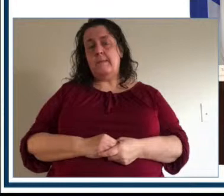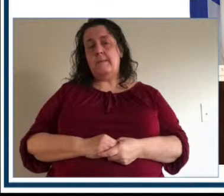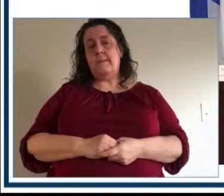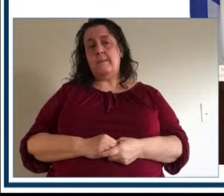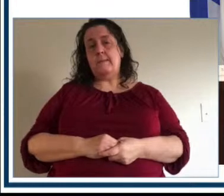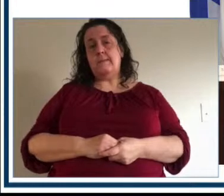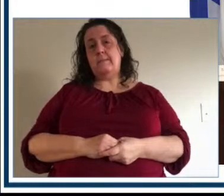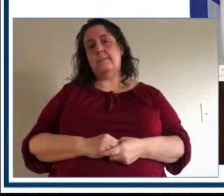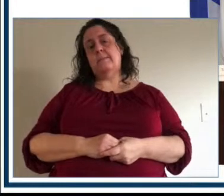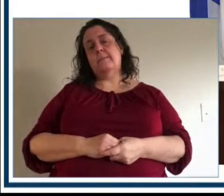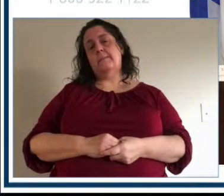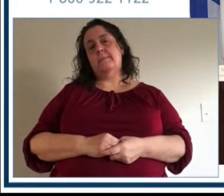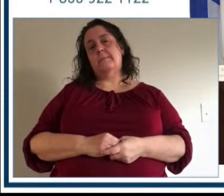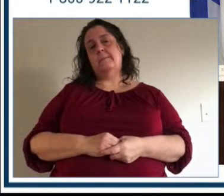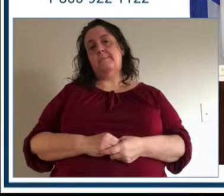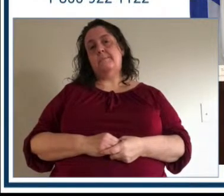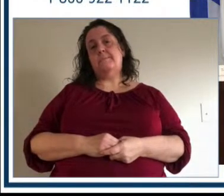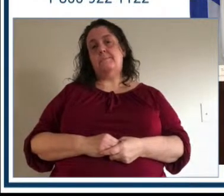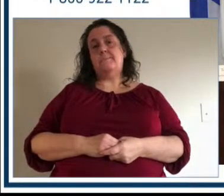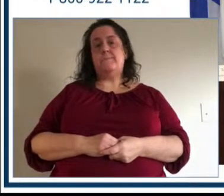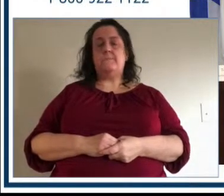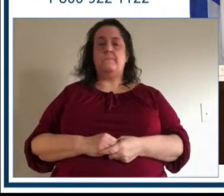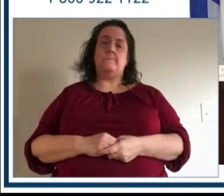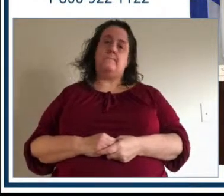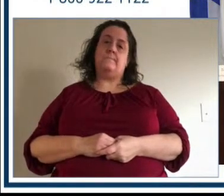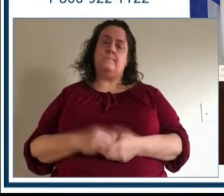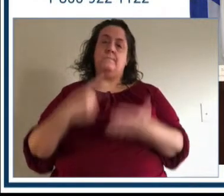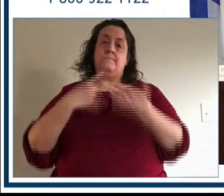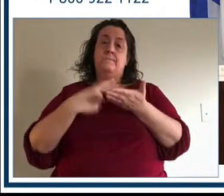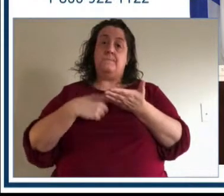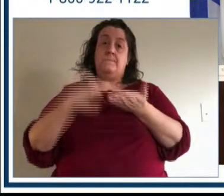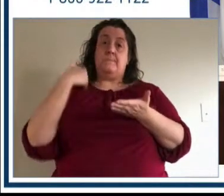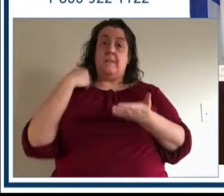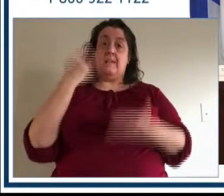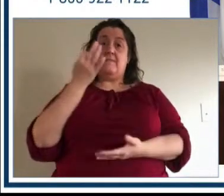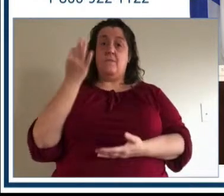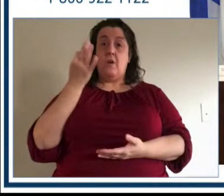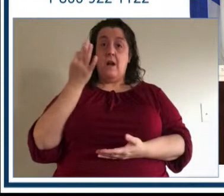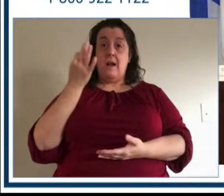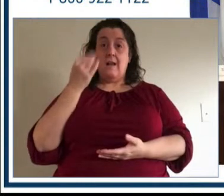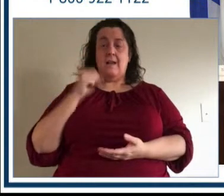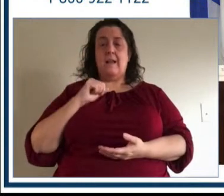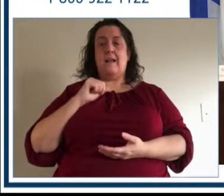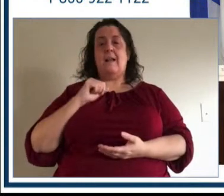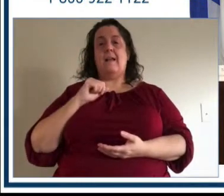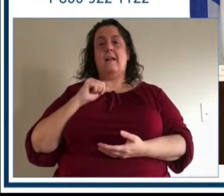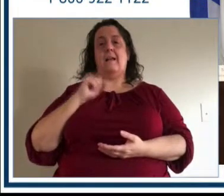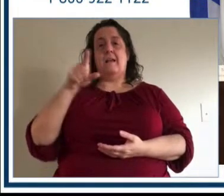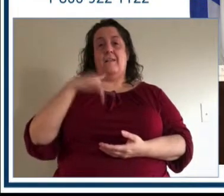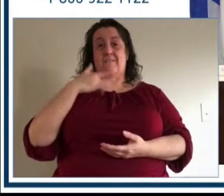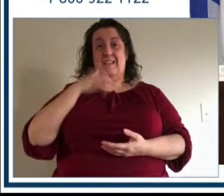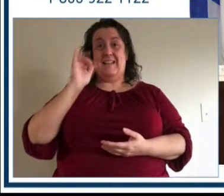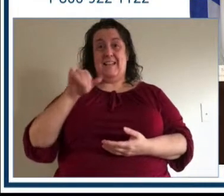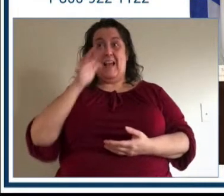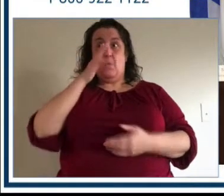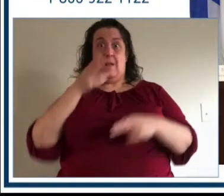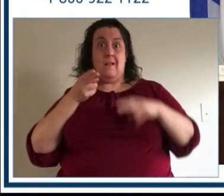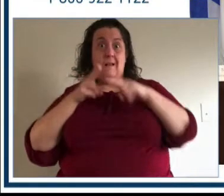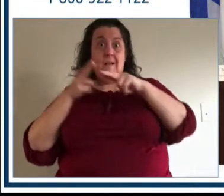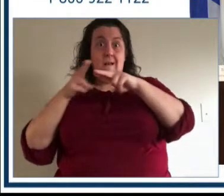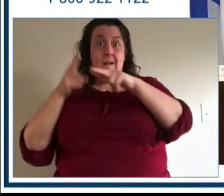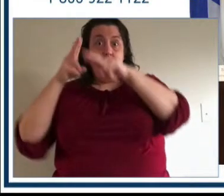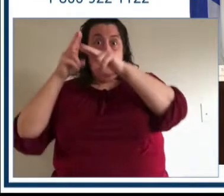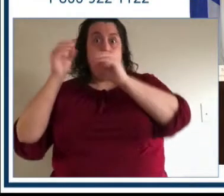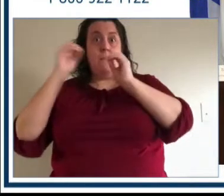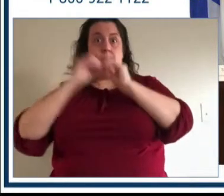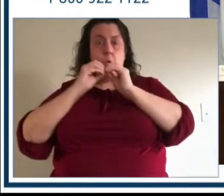this outbreak would crest. Has your guidance really changed much any, or do you think maybe it's going to climb a little bit longer before it